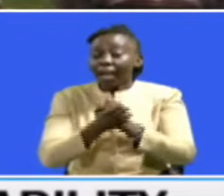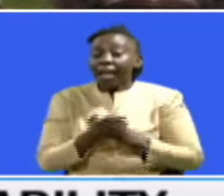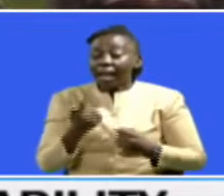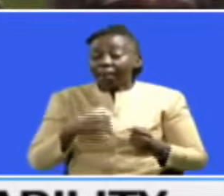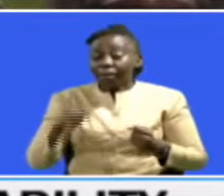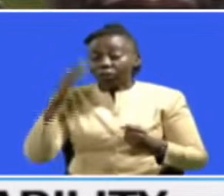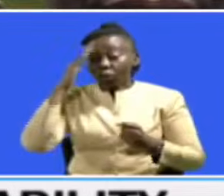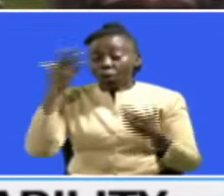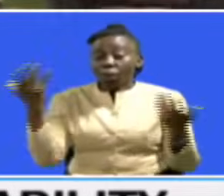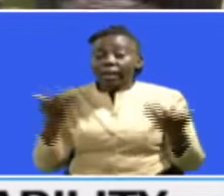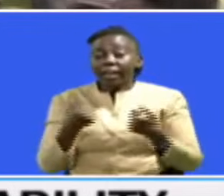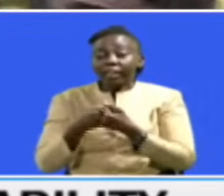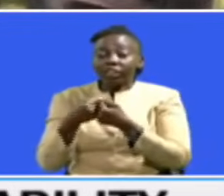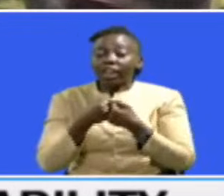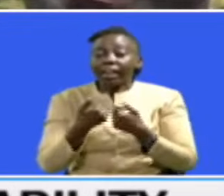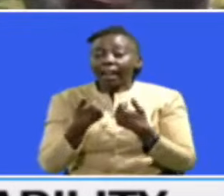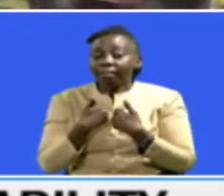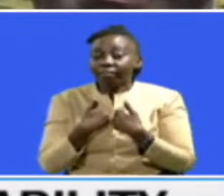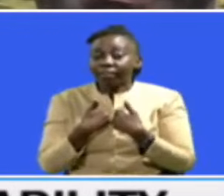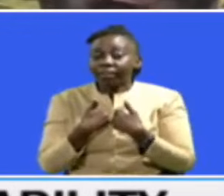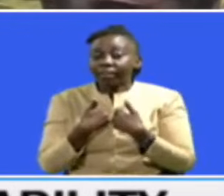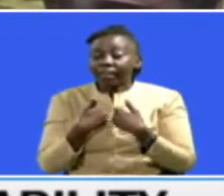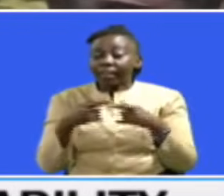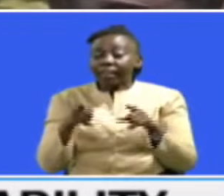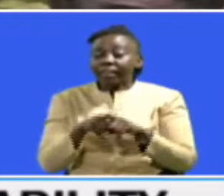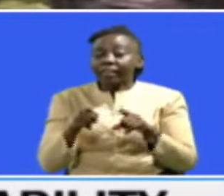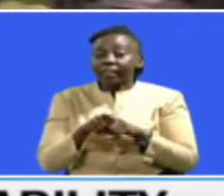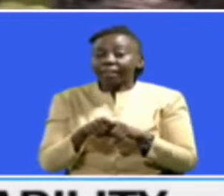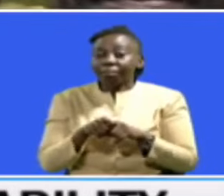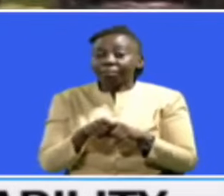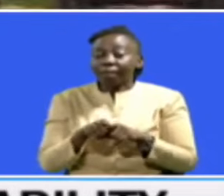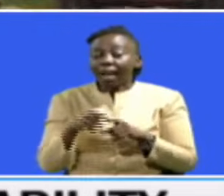where the challenges are, and once we know those